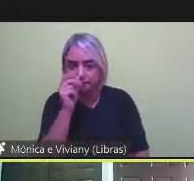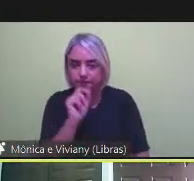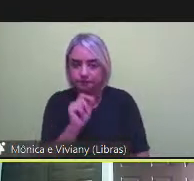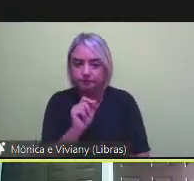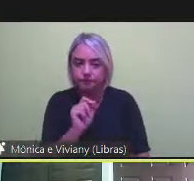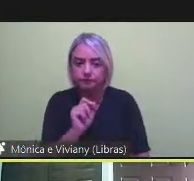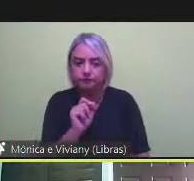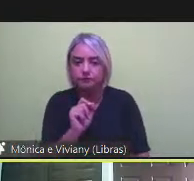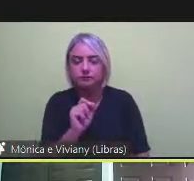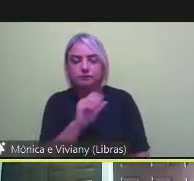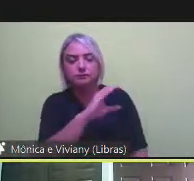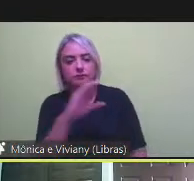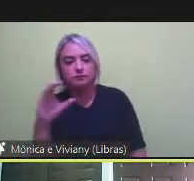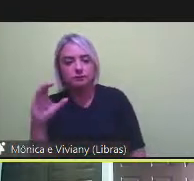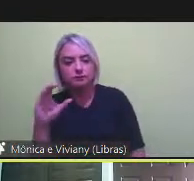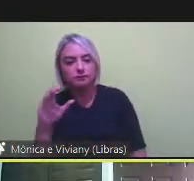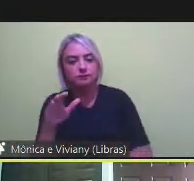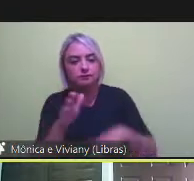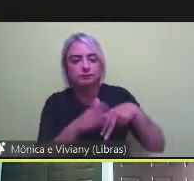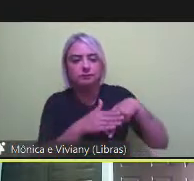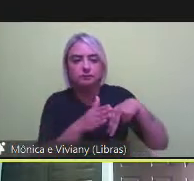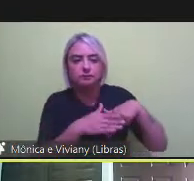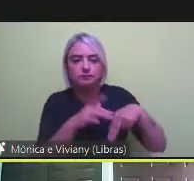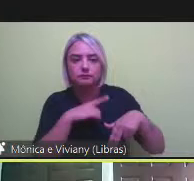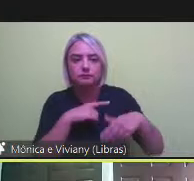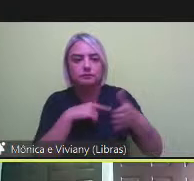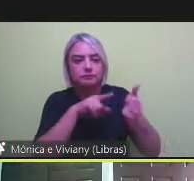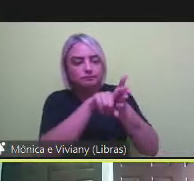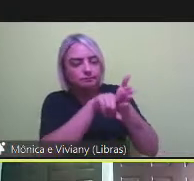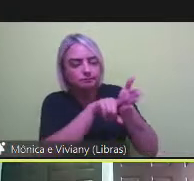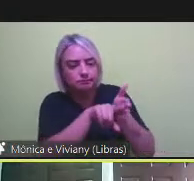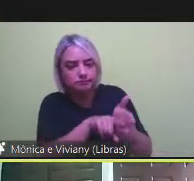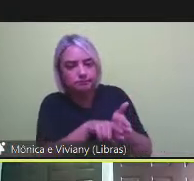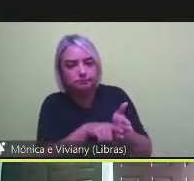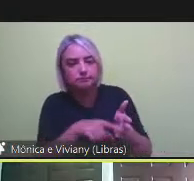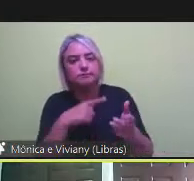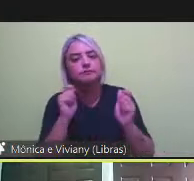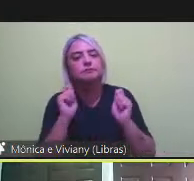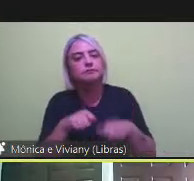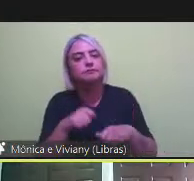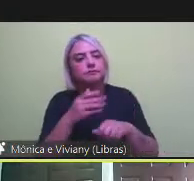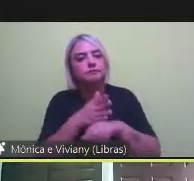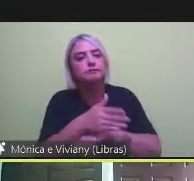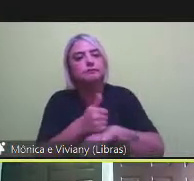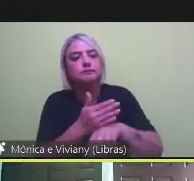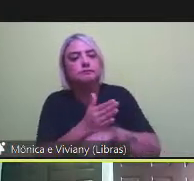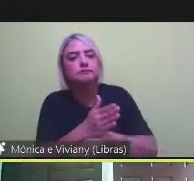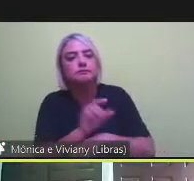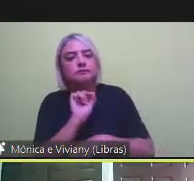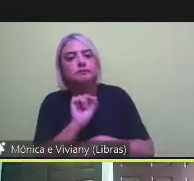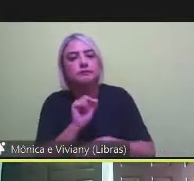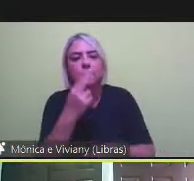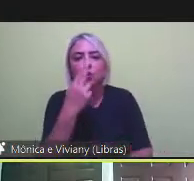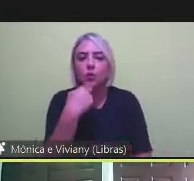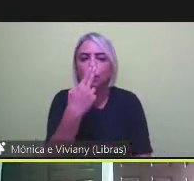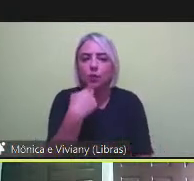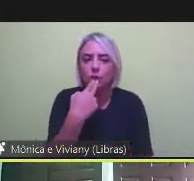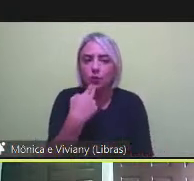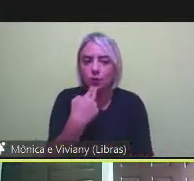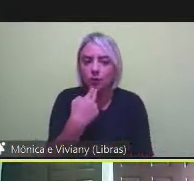given appointments, and they can have access to these dietitians and nutritionists, all free of